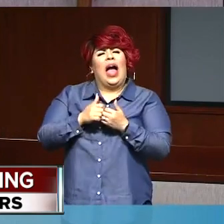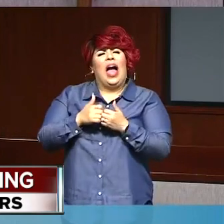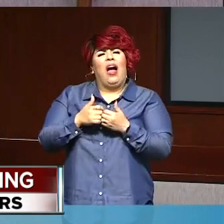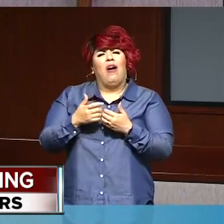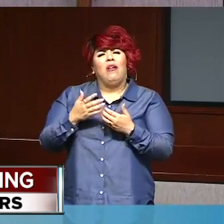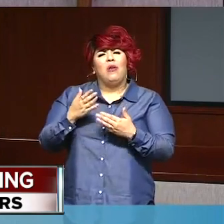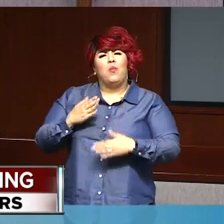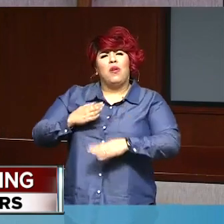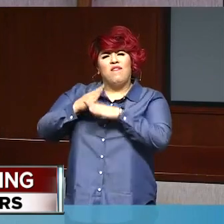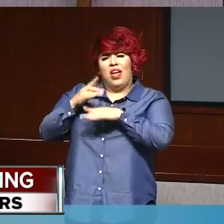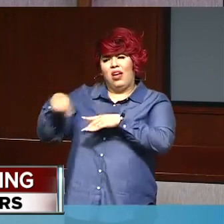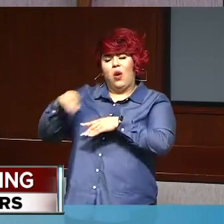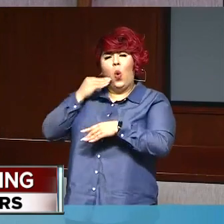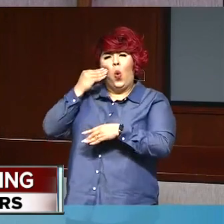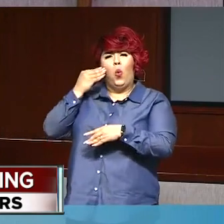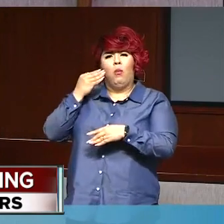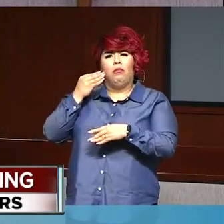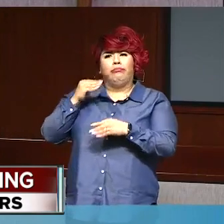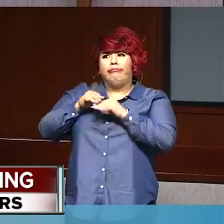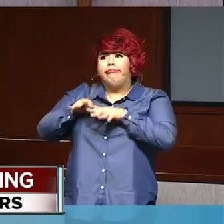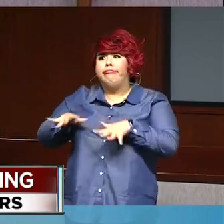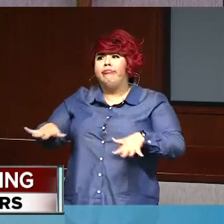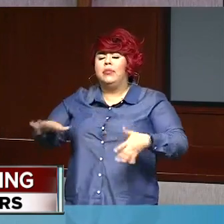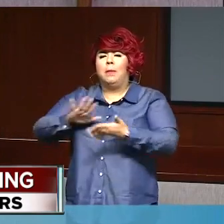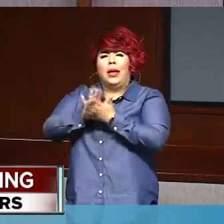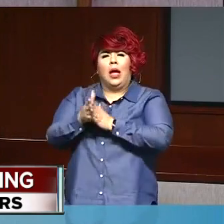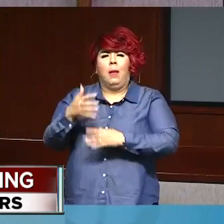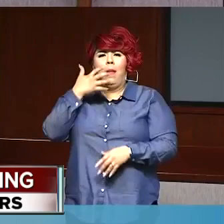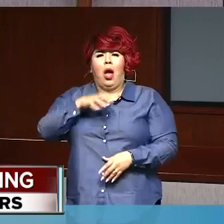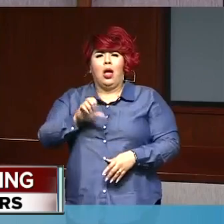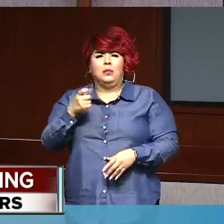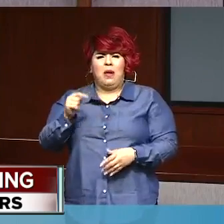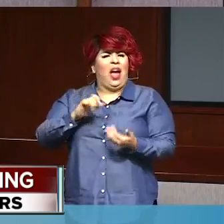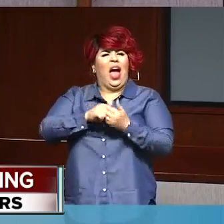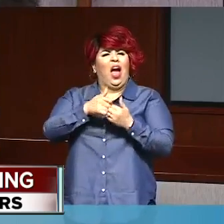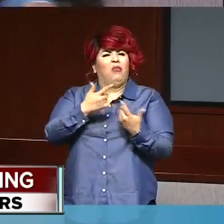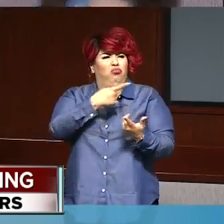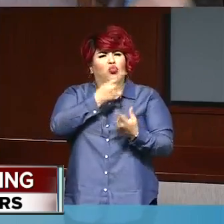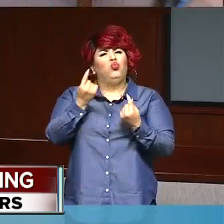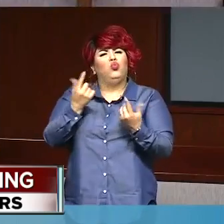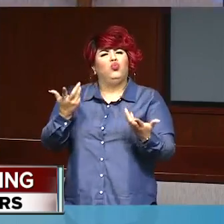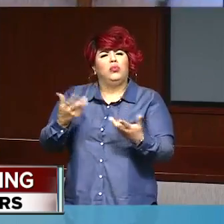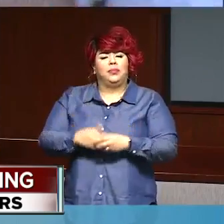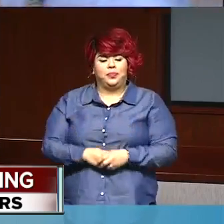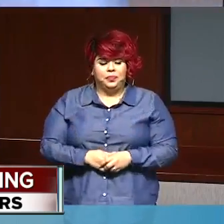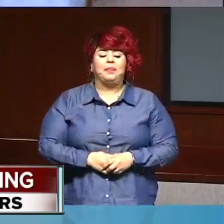from becoming a hotspot? Okay, thanks for the question, Alex.